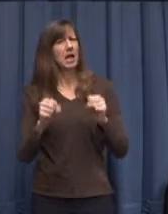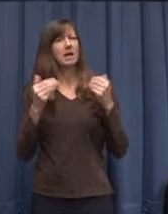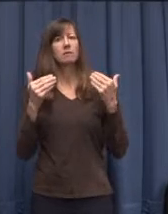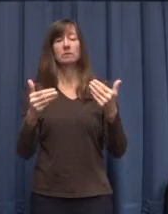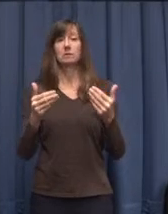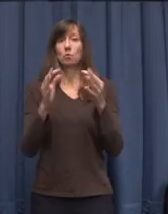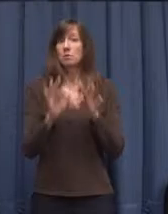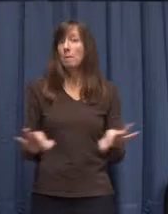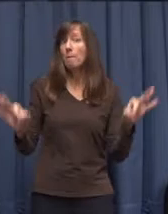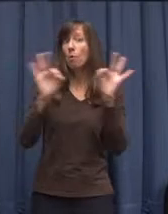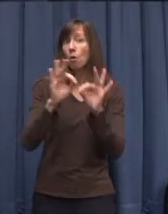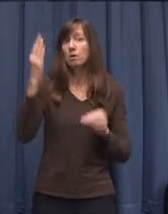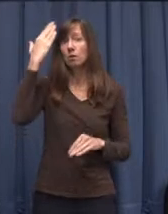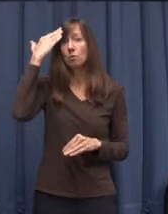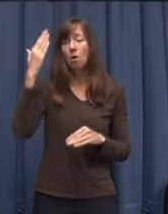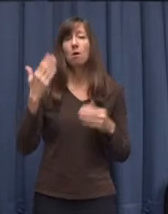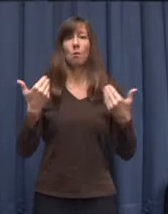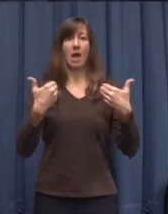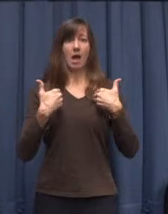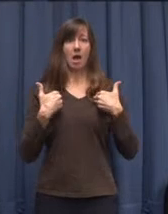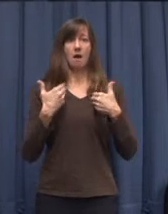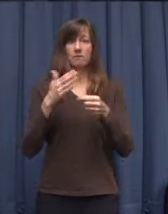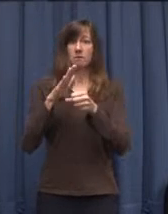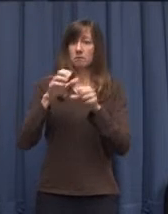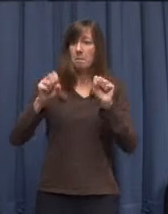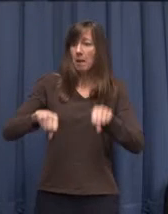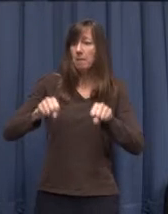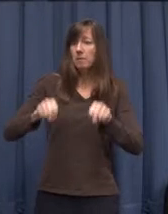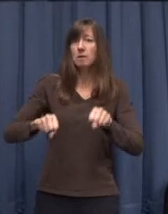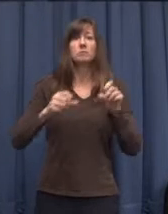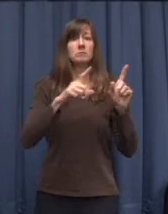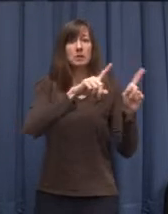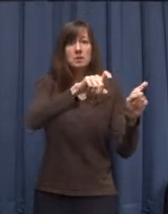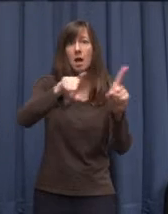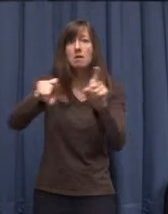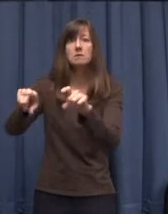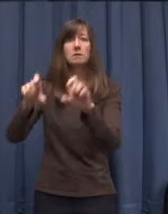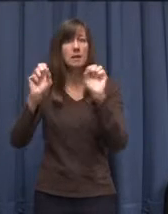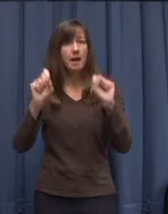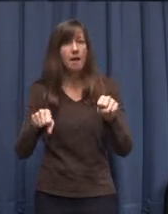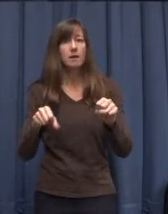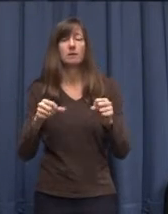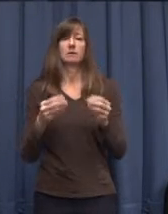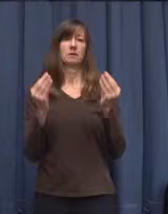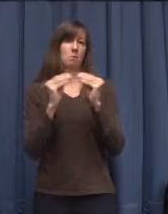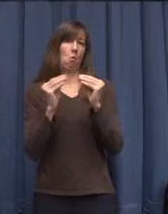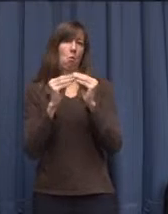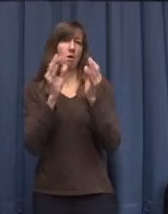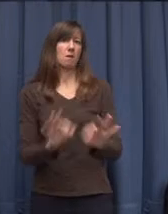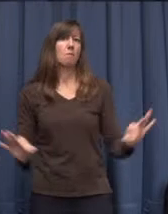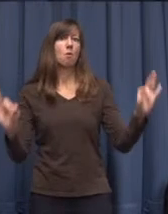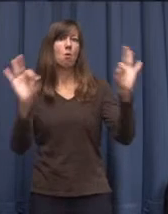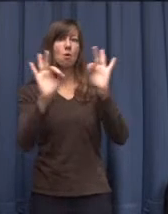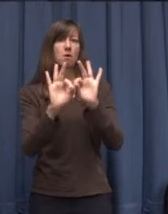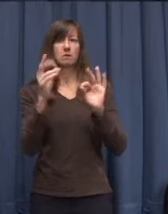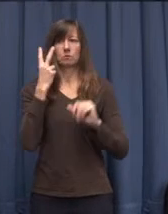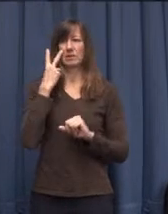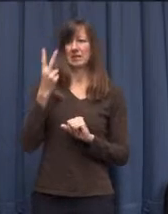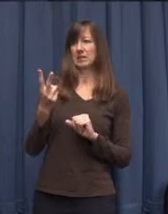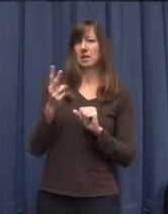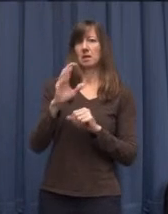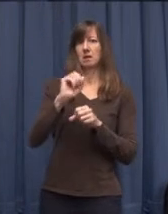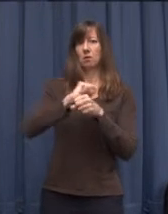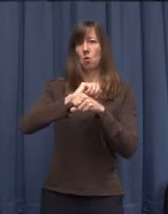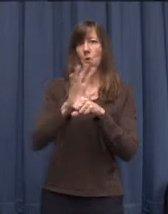still retain that testing capacity, and that will be more and more important as we see COVID continue to increase in the